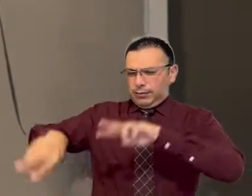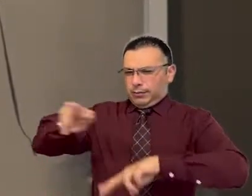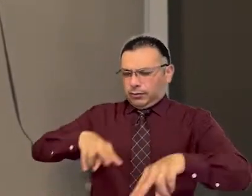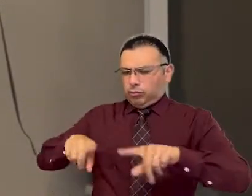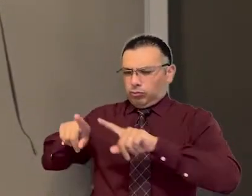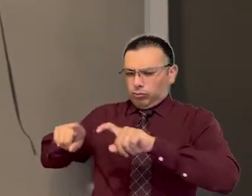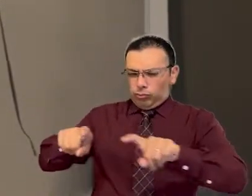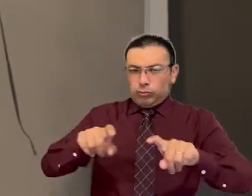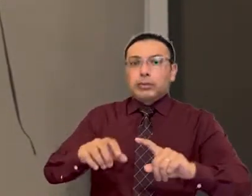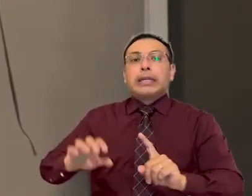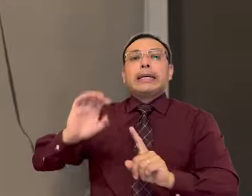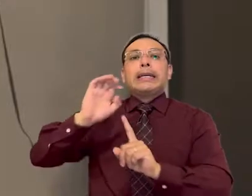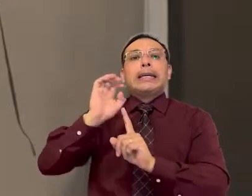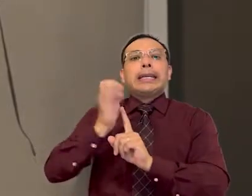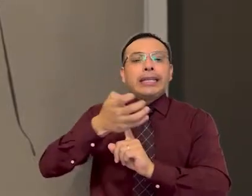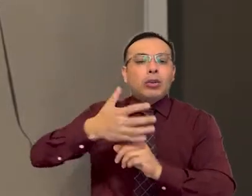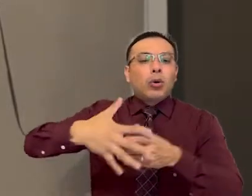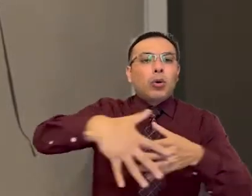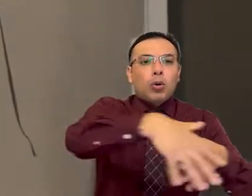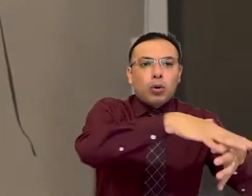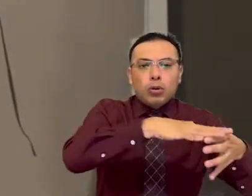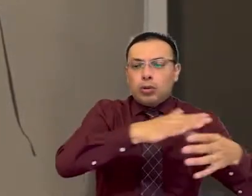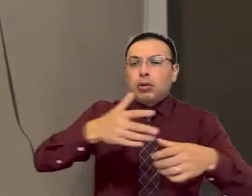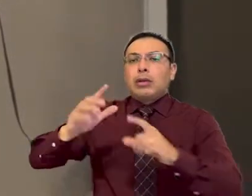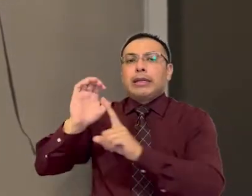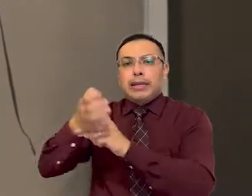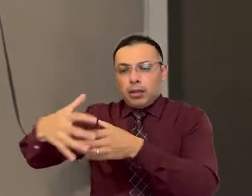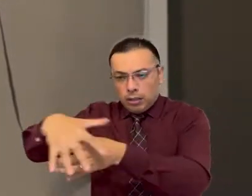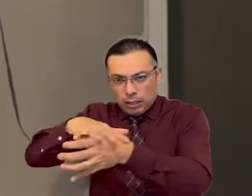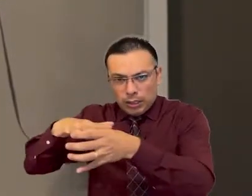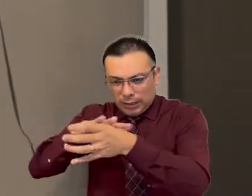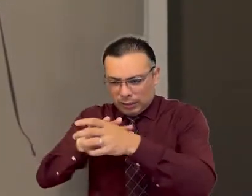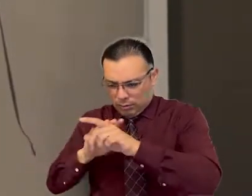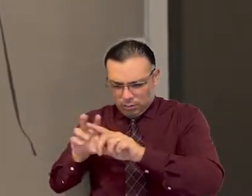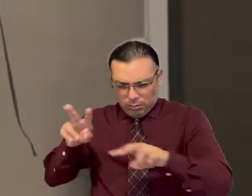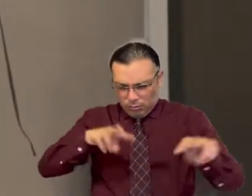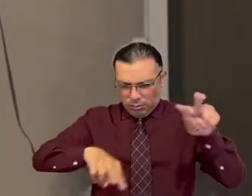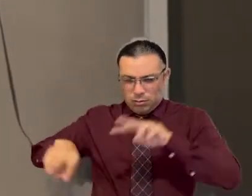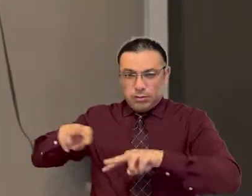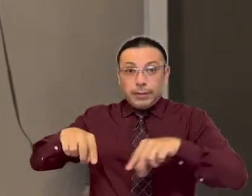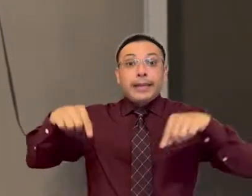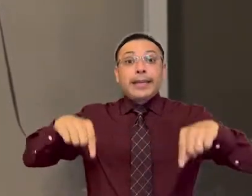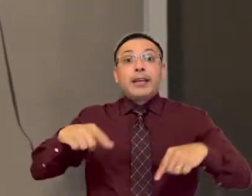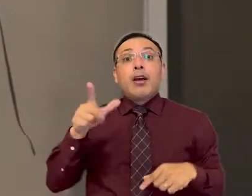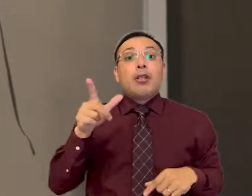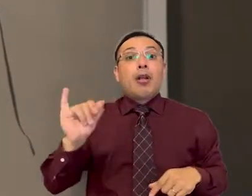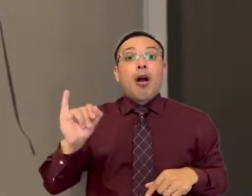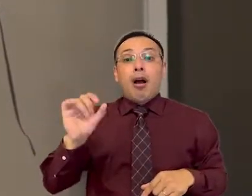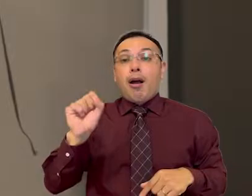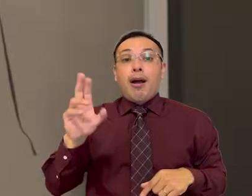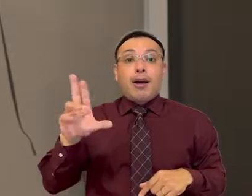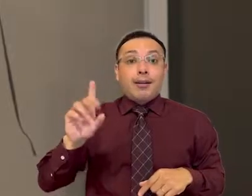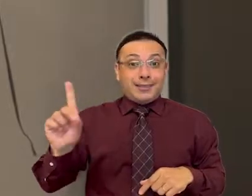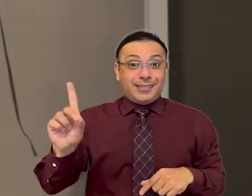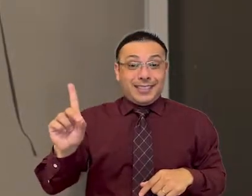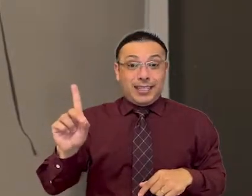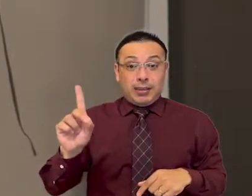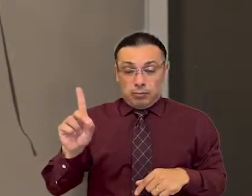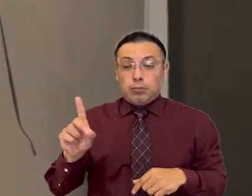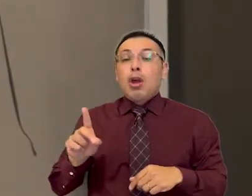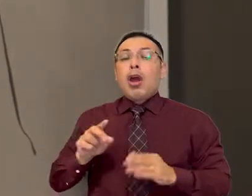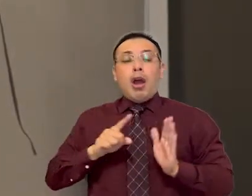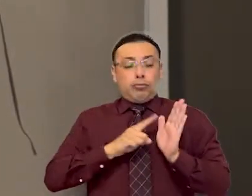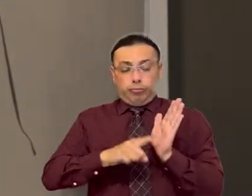looking at ecosystems from that lens. And some of his work here in Long Island Sound has actually identified some of the first